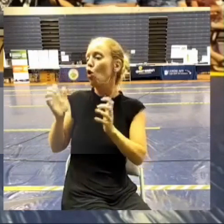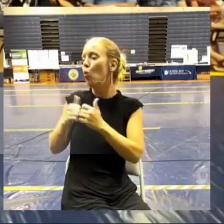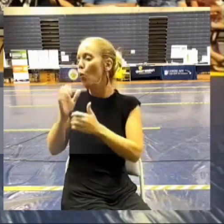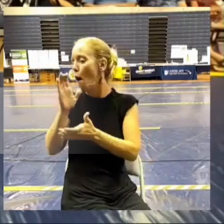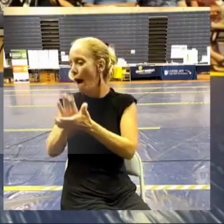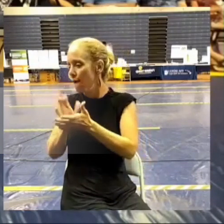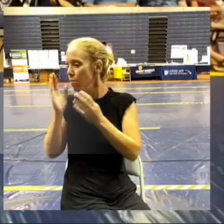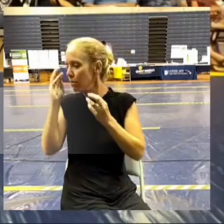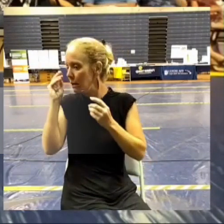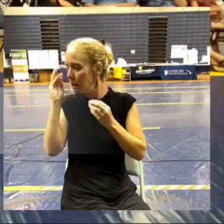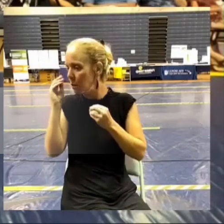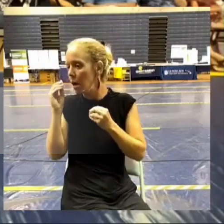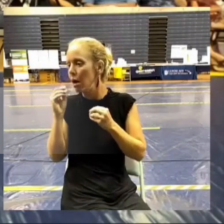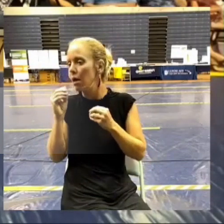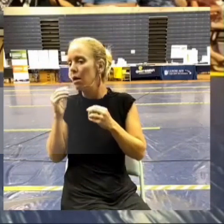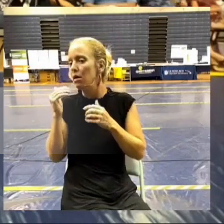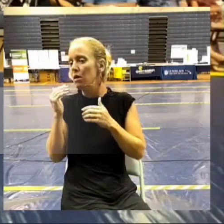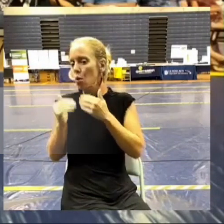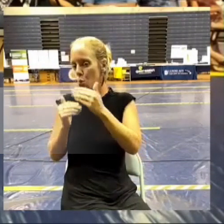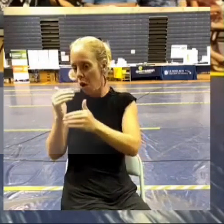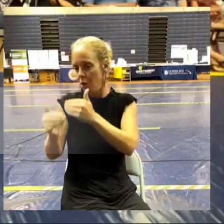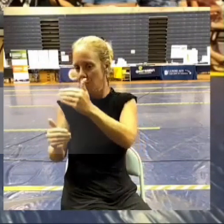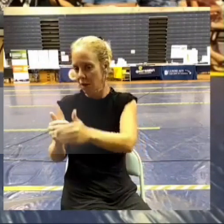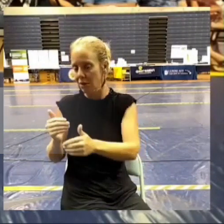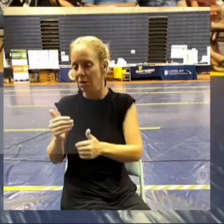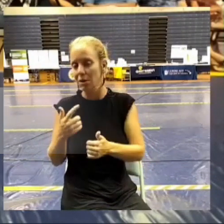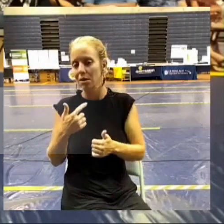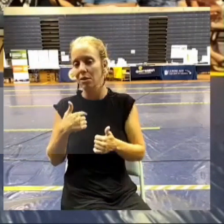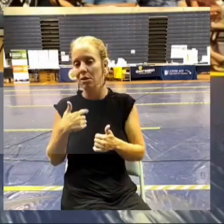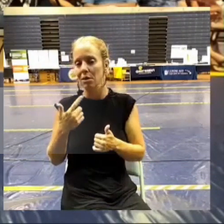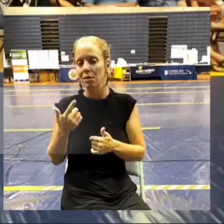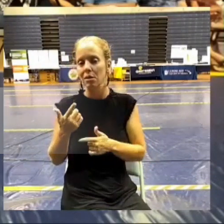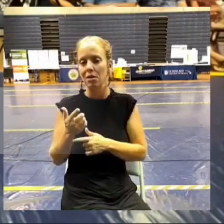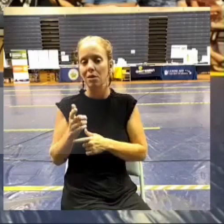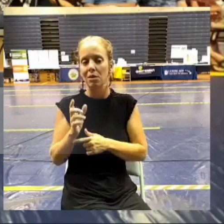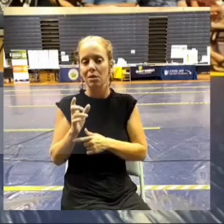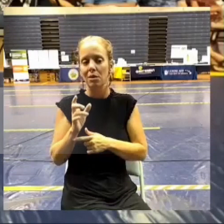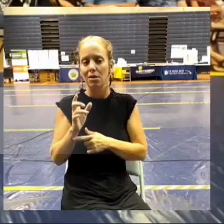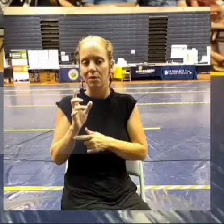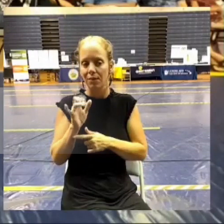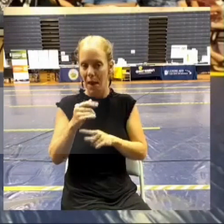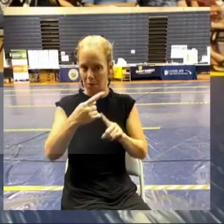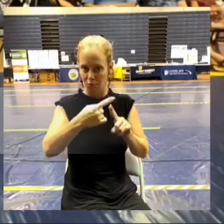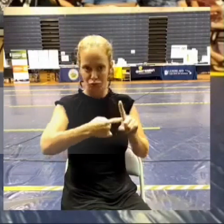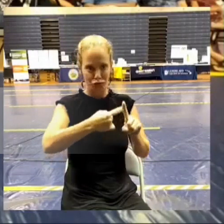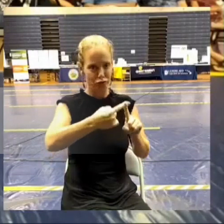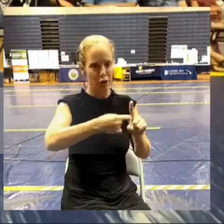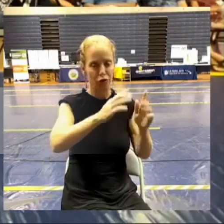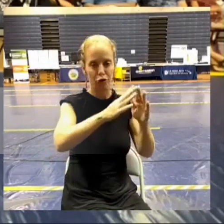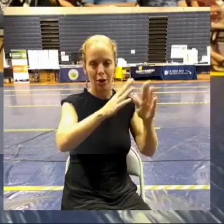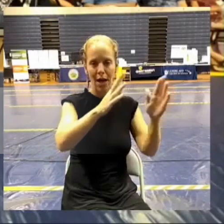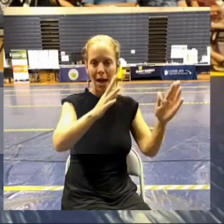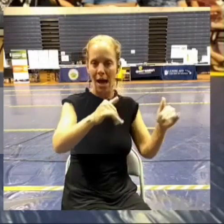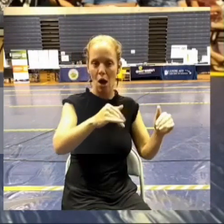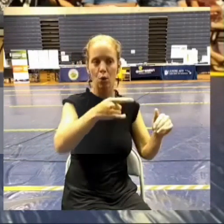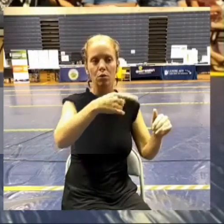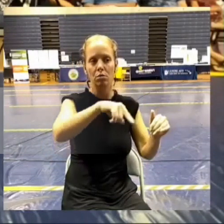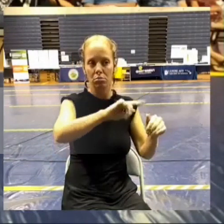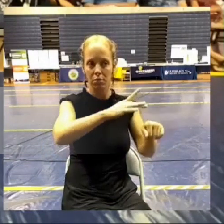consider it, and we go through the process of whoever the person renting the hour, putting up